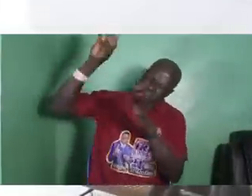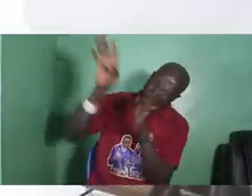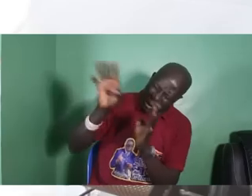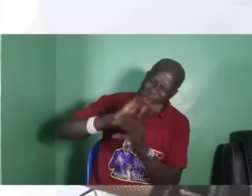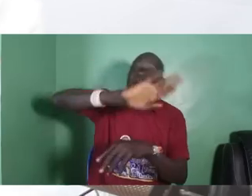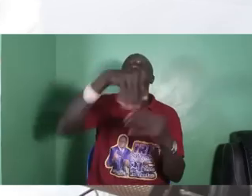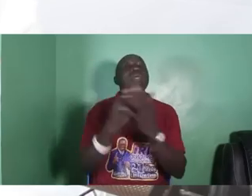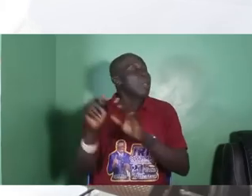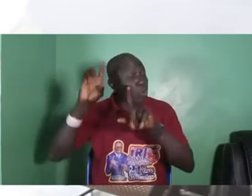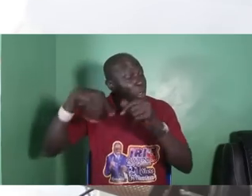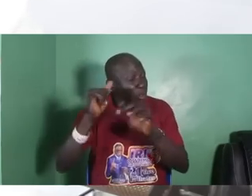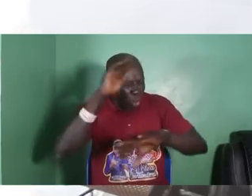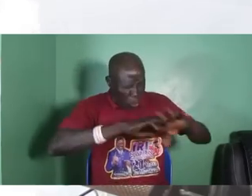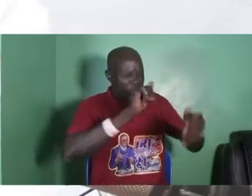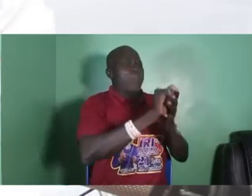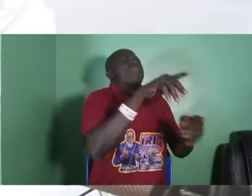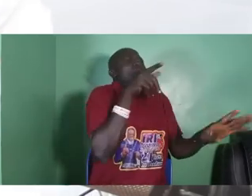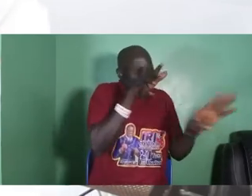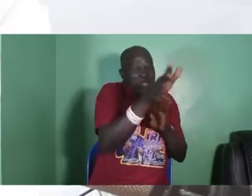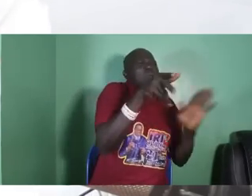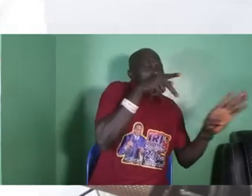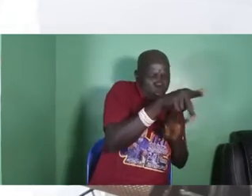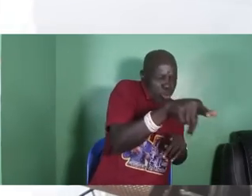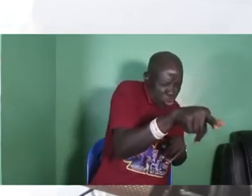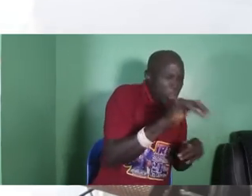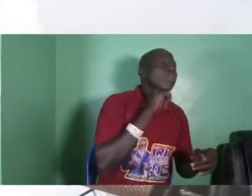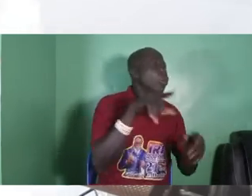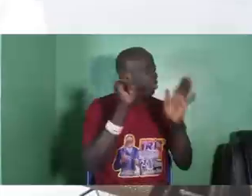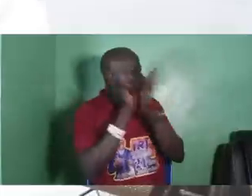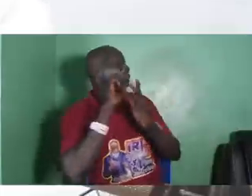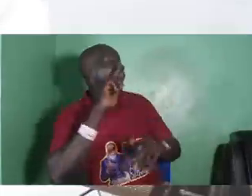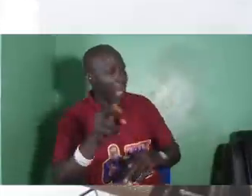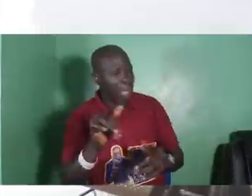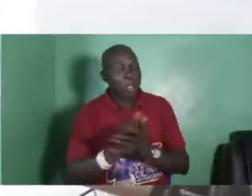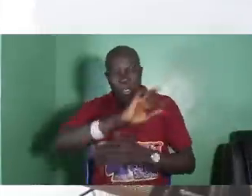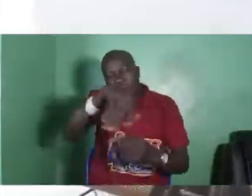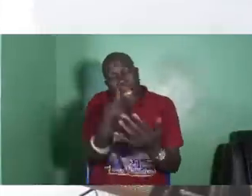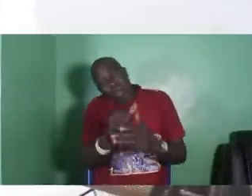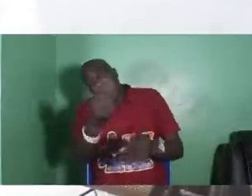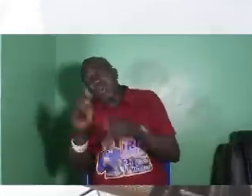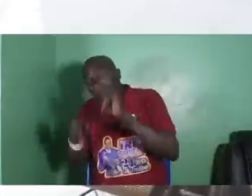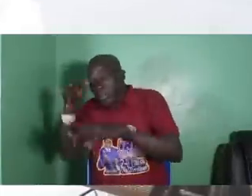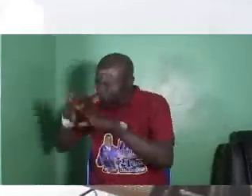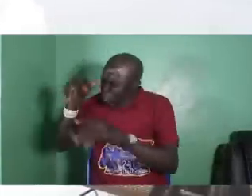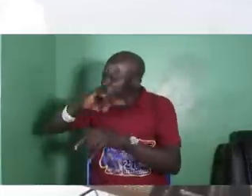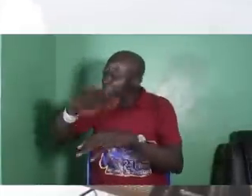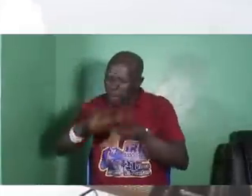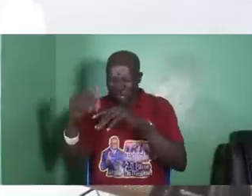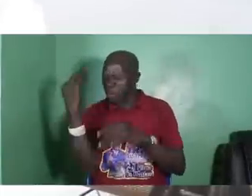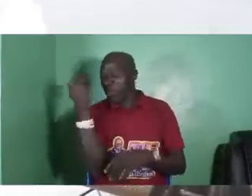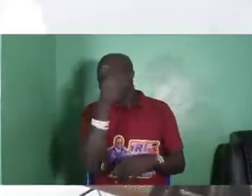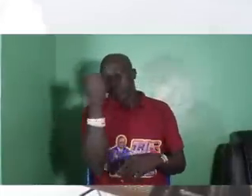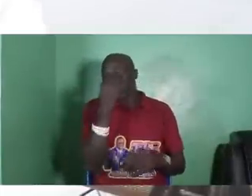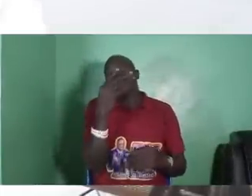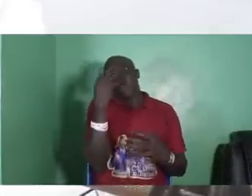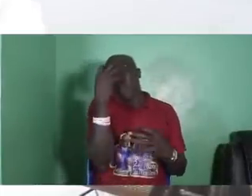eh awon le yin ma npe ni e to se yin you call the people behind your predicament awon they are not awon tin se ni the people that are behind your case